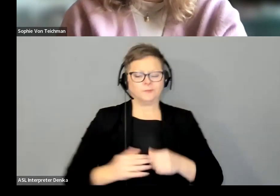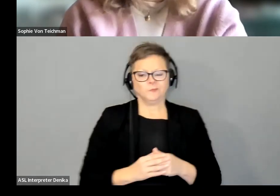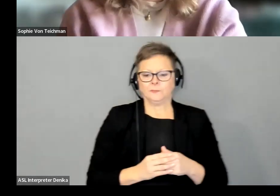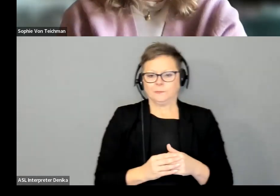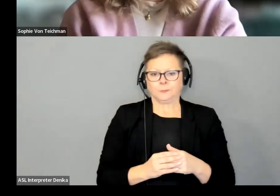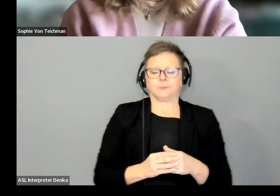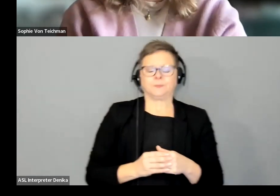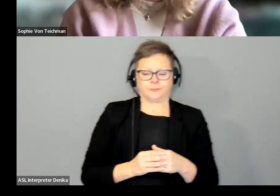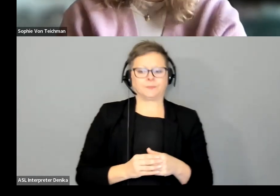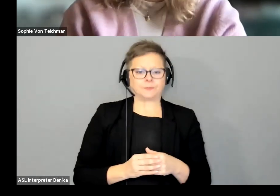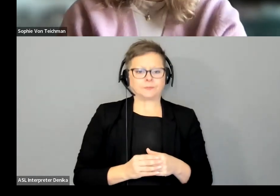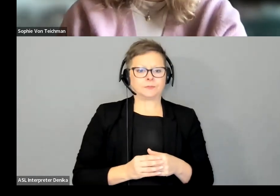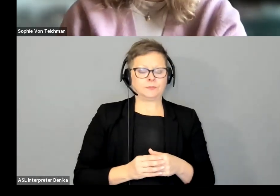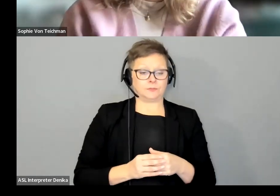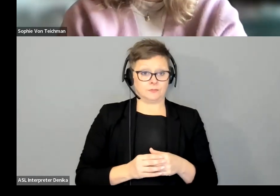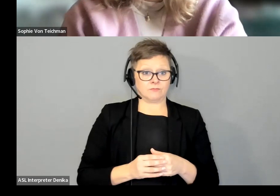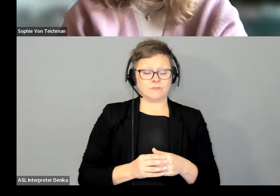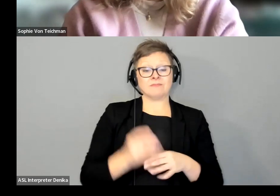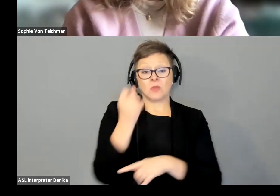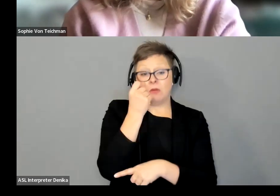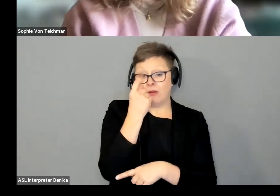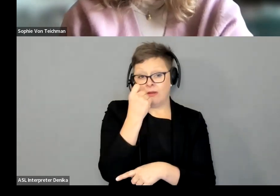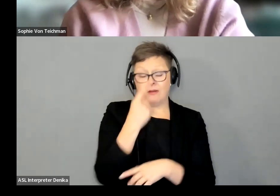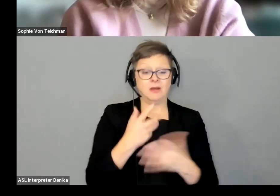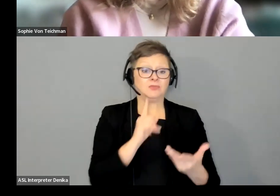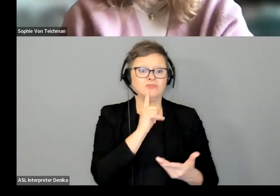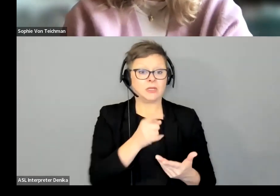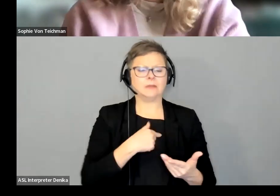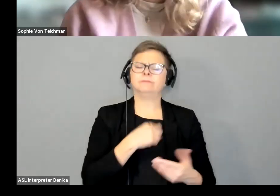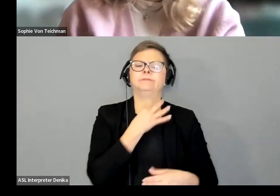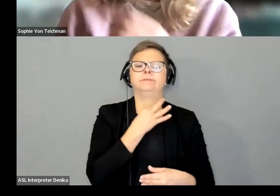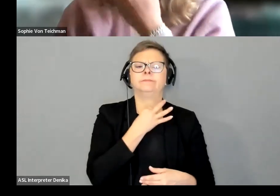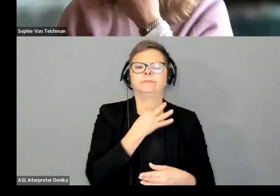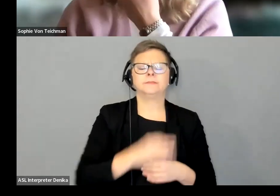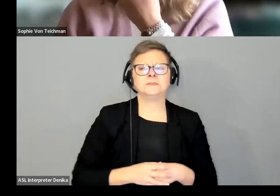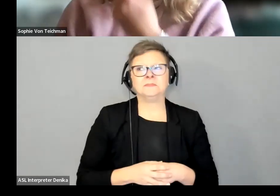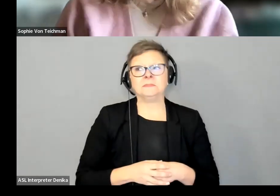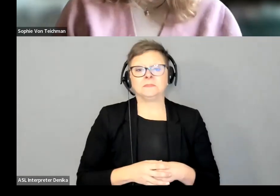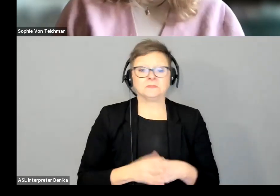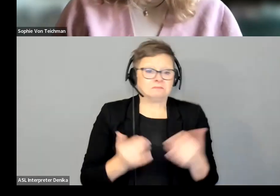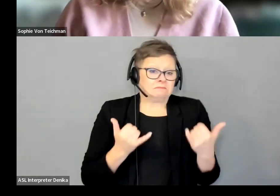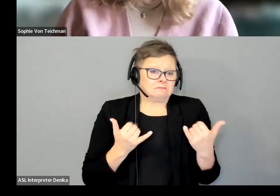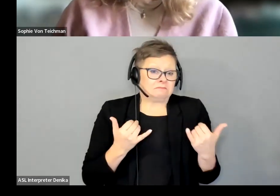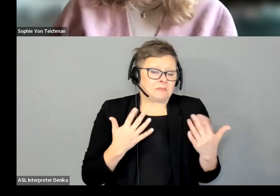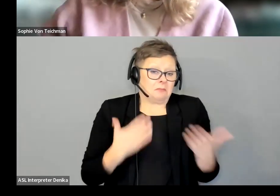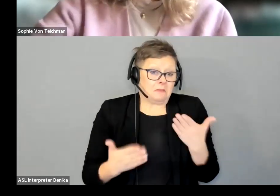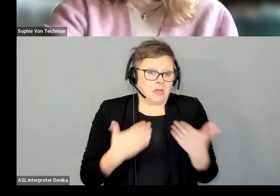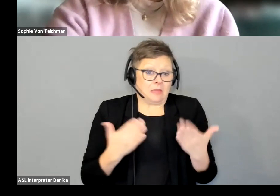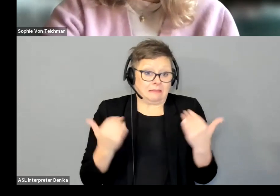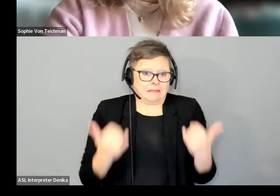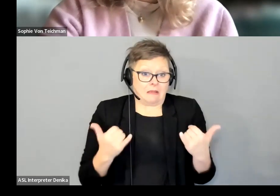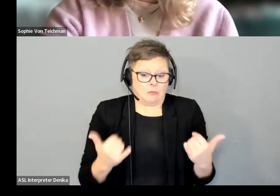other human beings, right? So I actually really wonder if it's not the time to actually